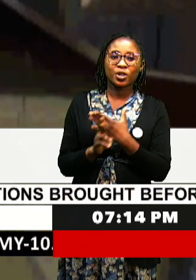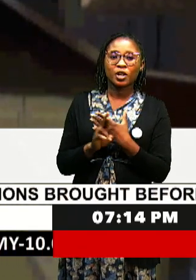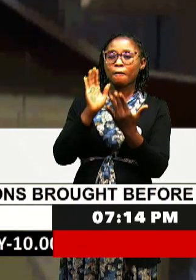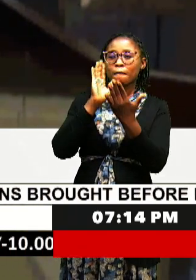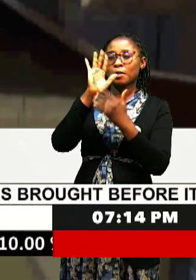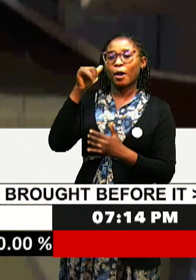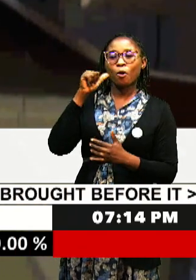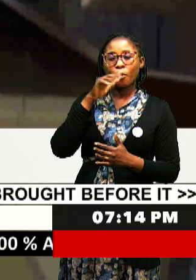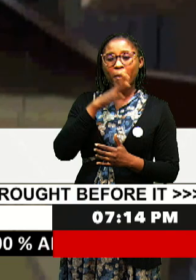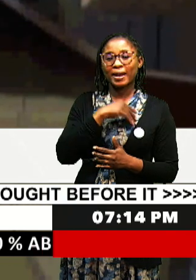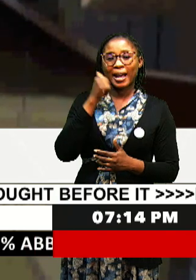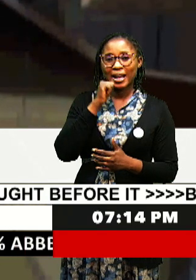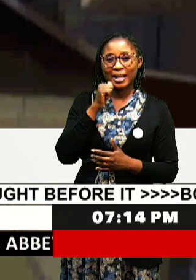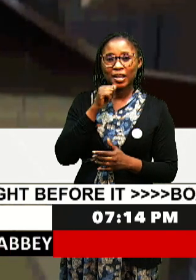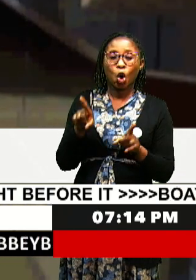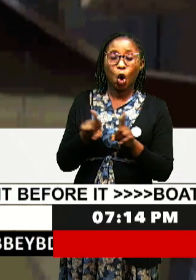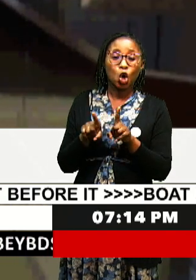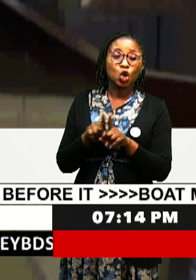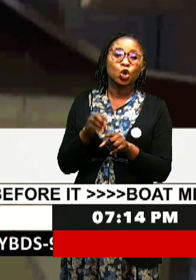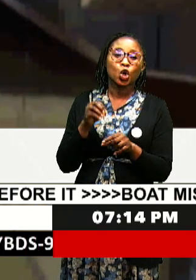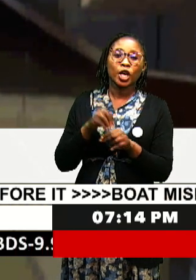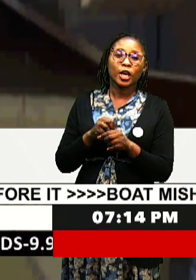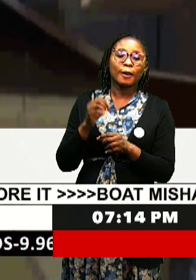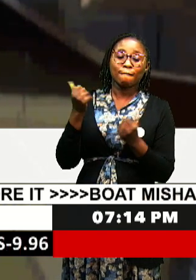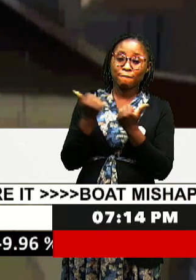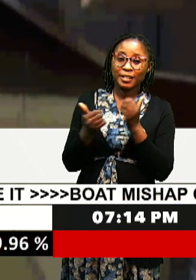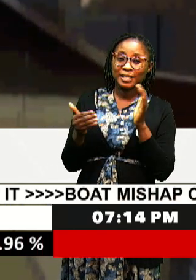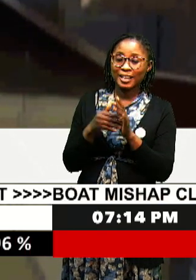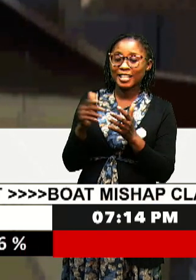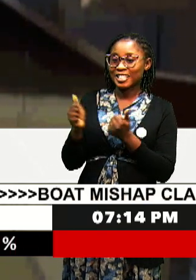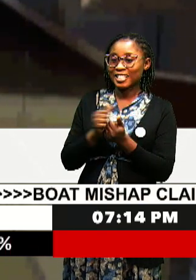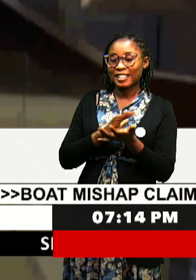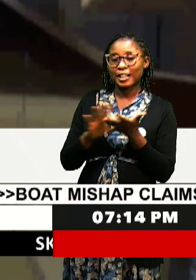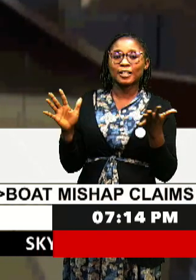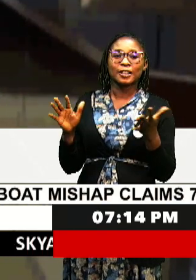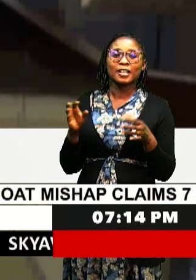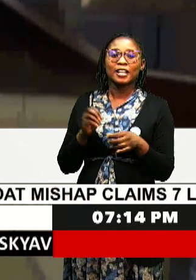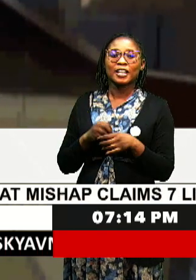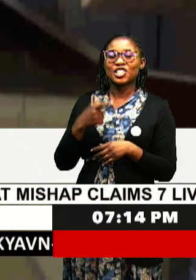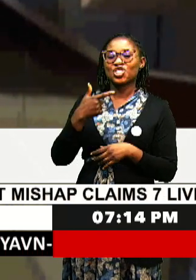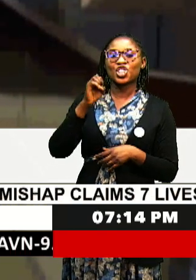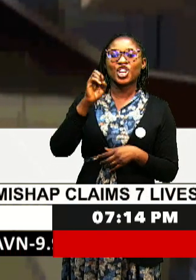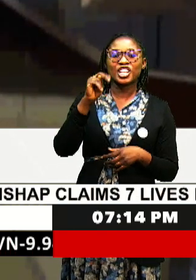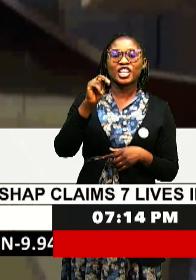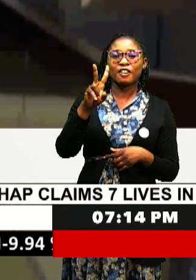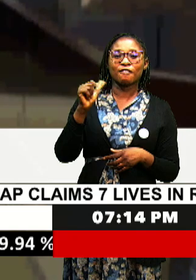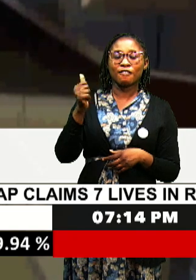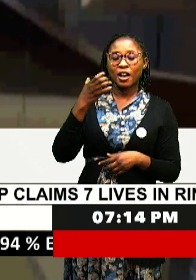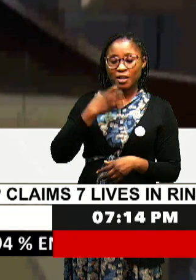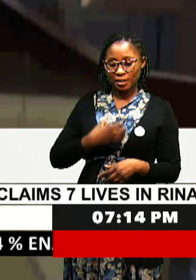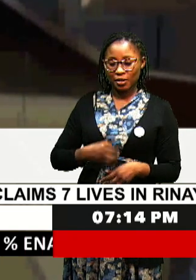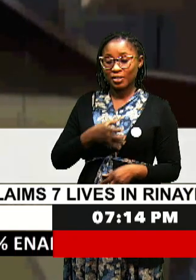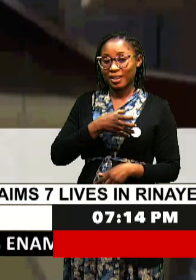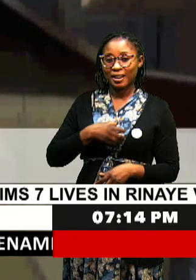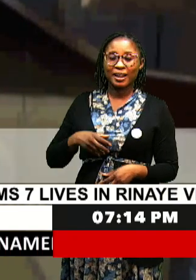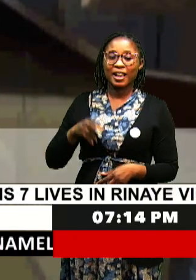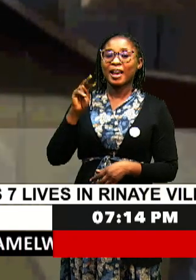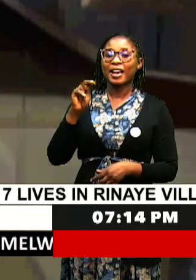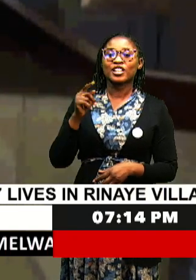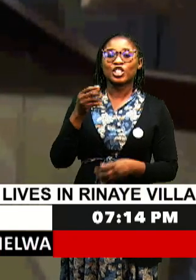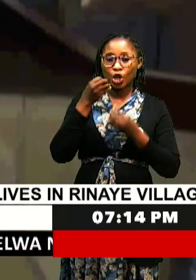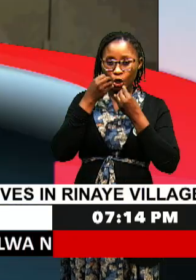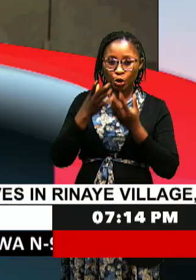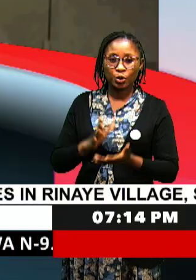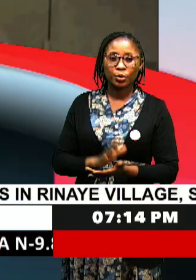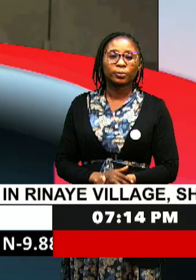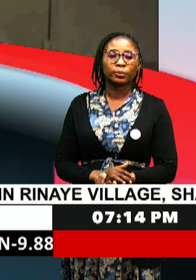women and girls as well in the fight against disasters. In Geneva, Switzerland, Minna Daniels, NTA